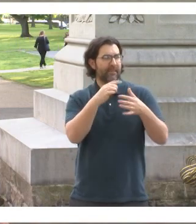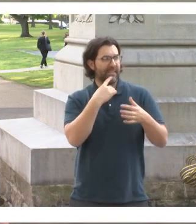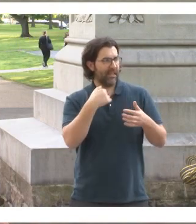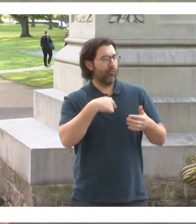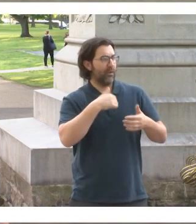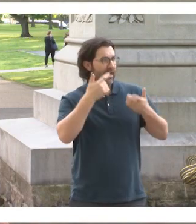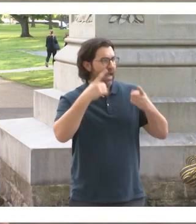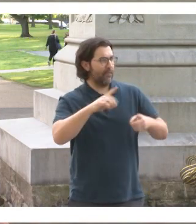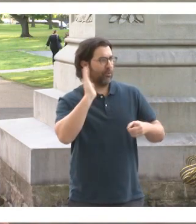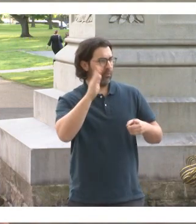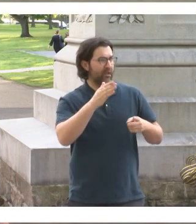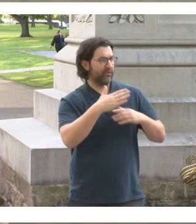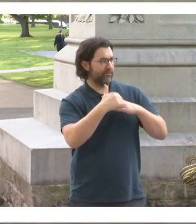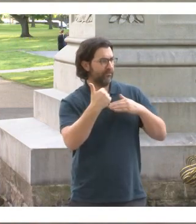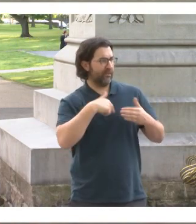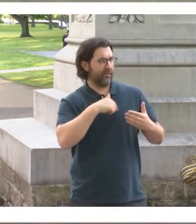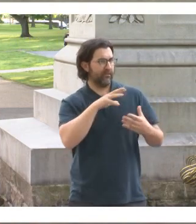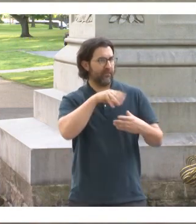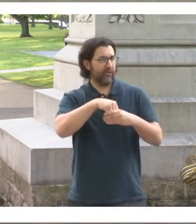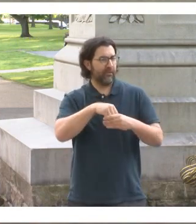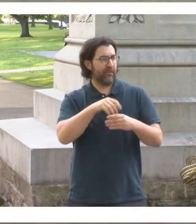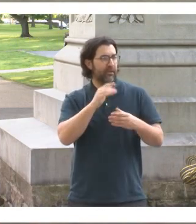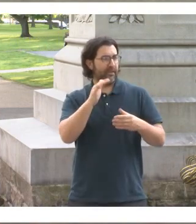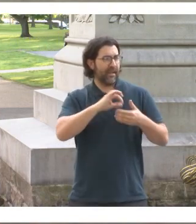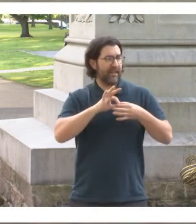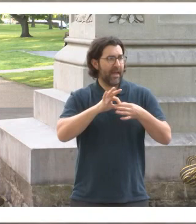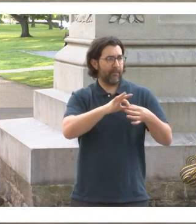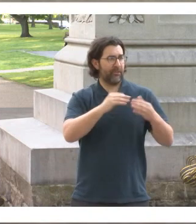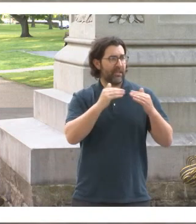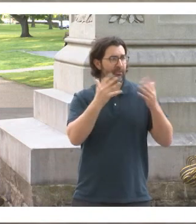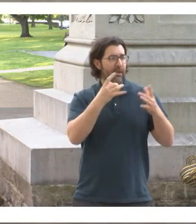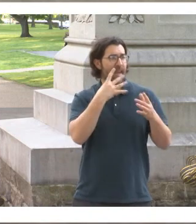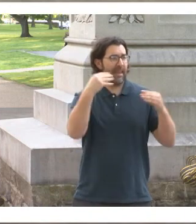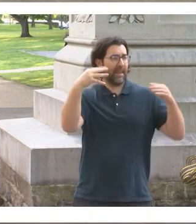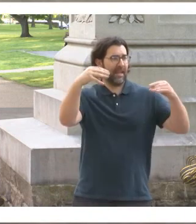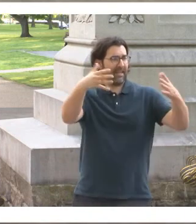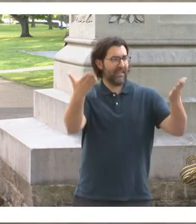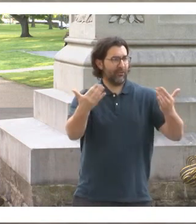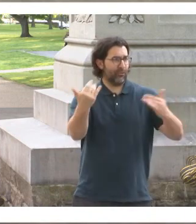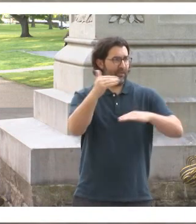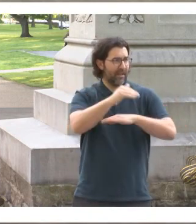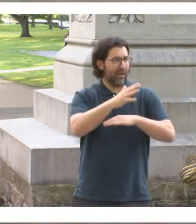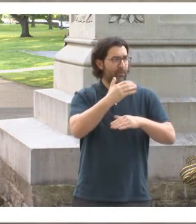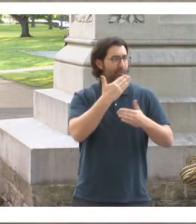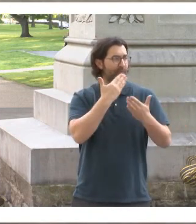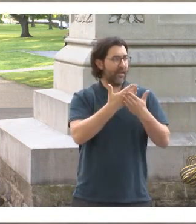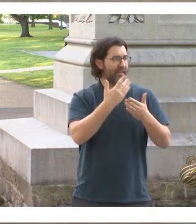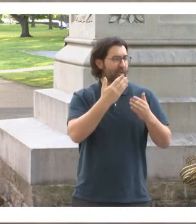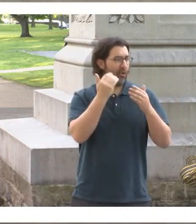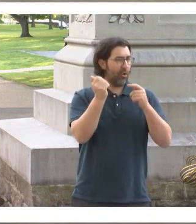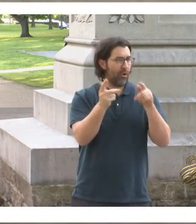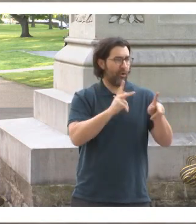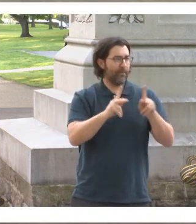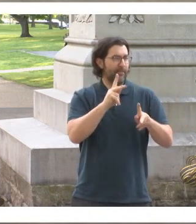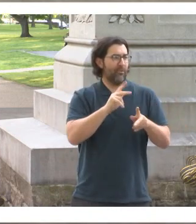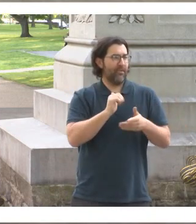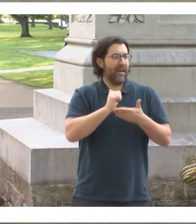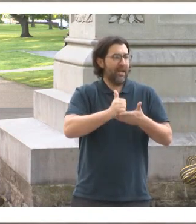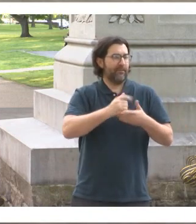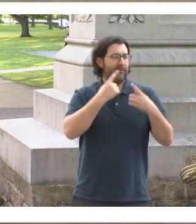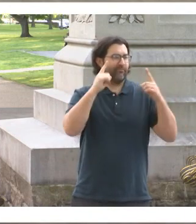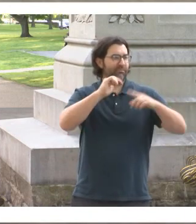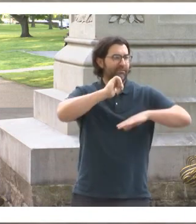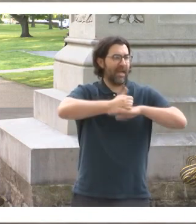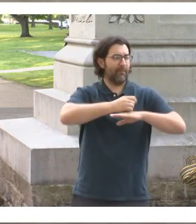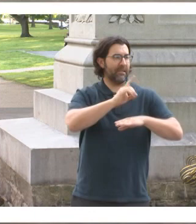that collaboration, we were able to make sure that we got lights right here today. So I want to thank everybody who had a part in making this happen. Department